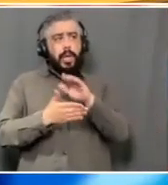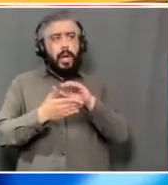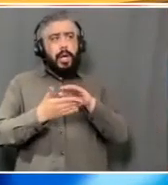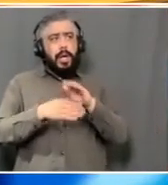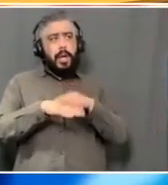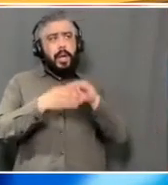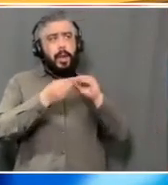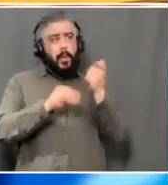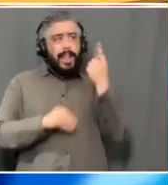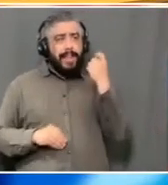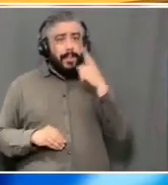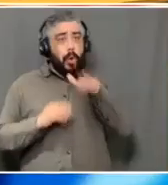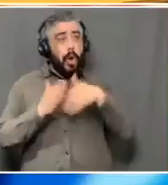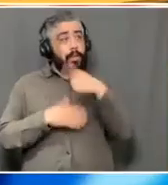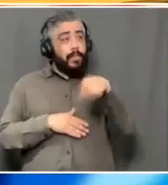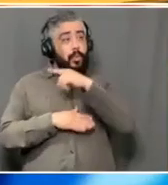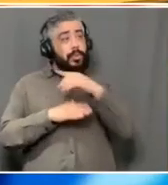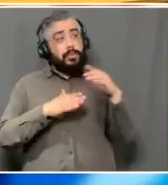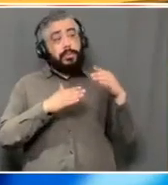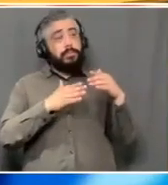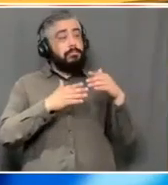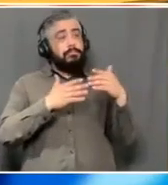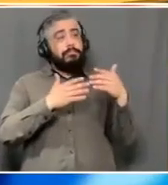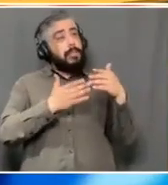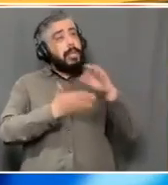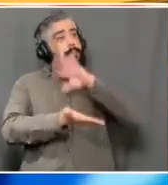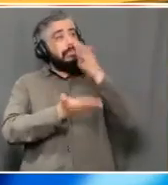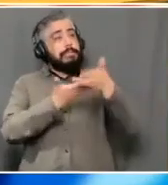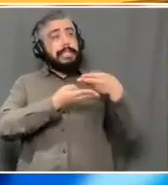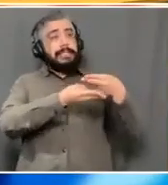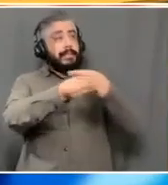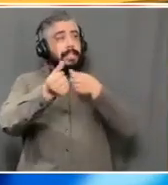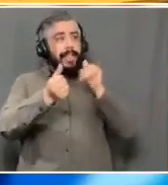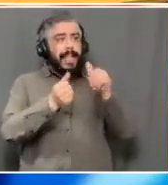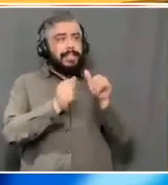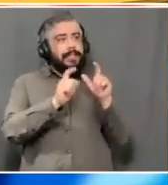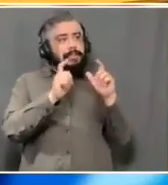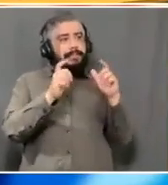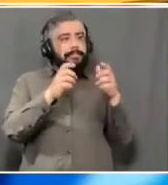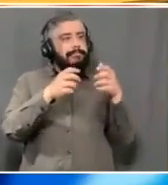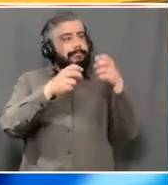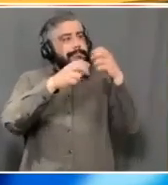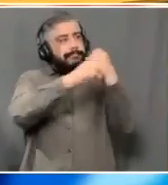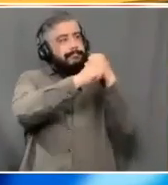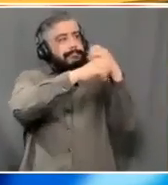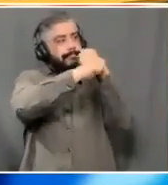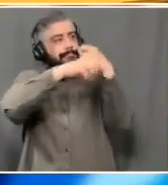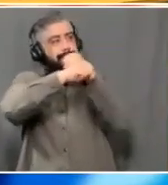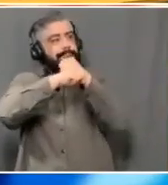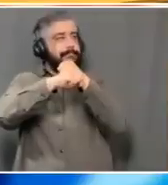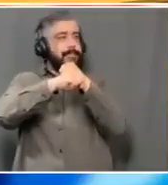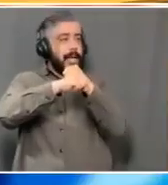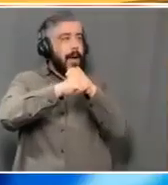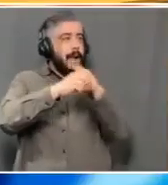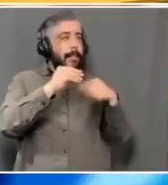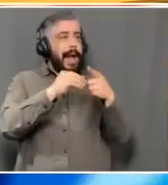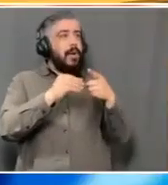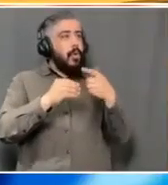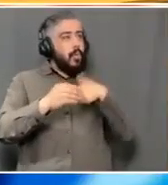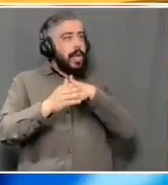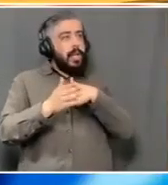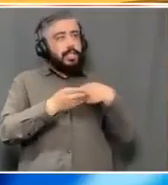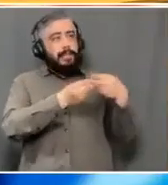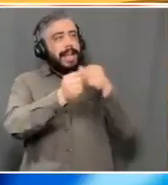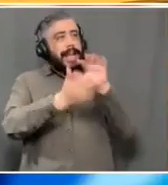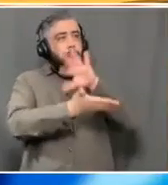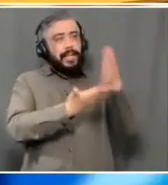major expenditures, this is just a snippet, right? There's That's right. actually That's more right. that we're spending. This That's is just exactly a right. portion. Yeah.